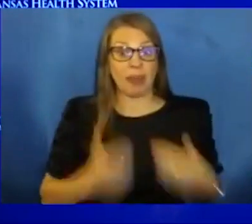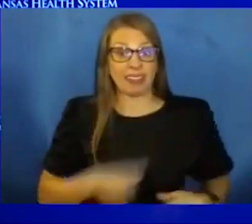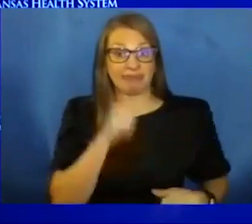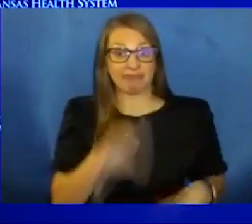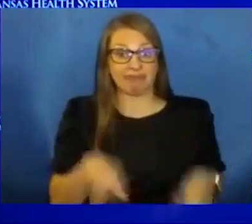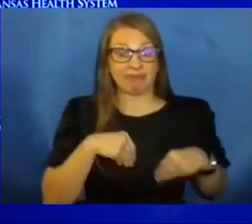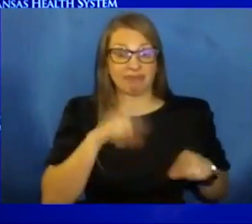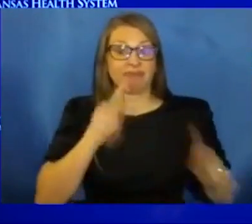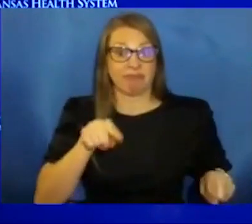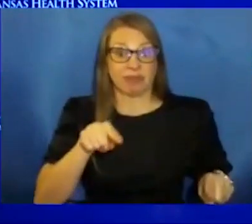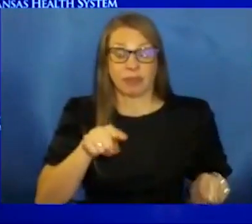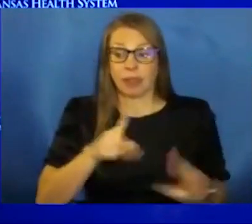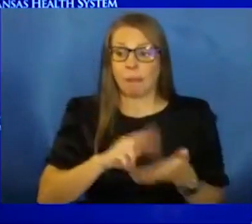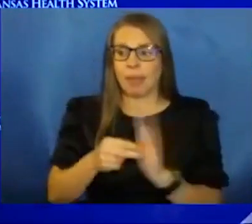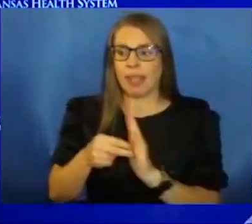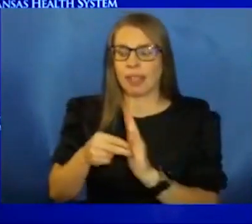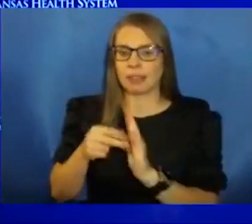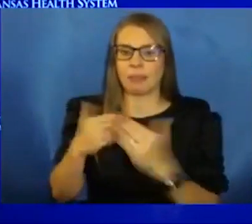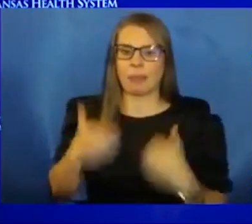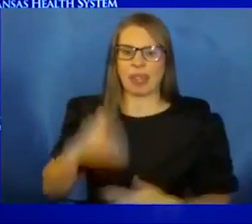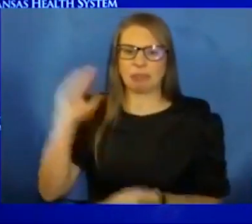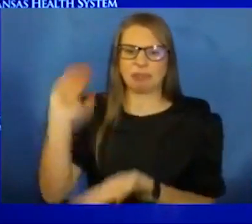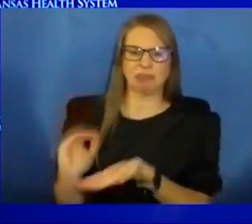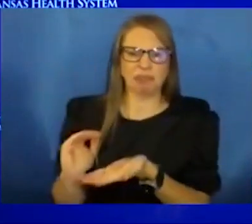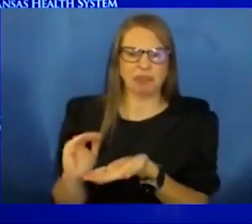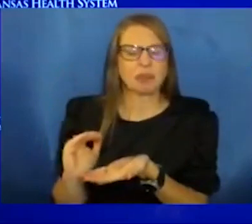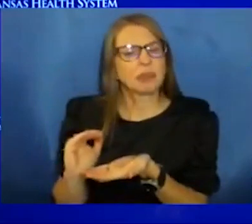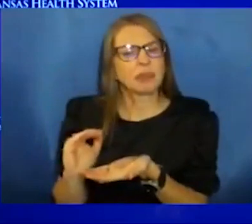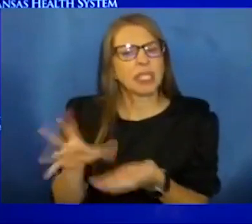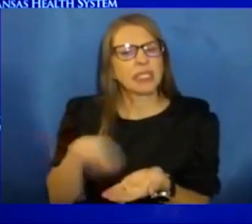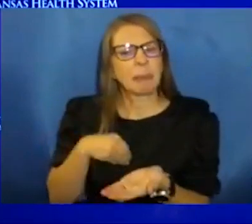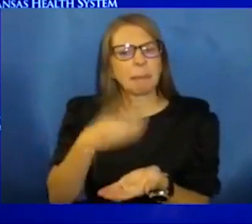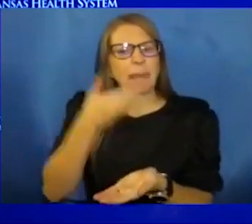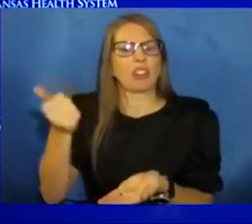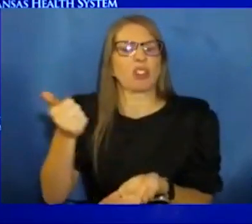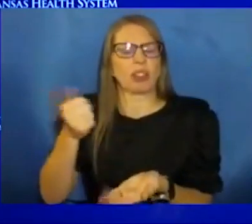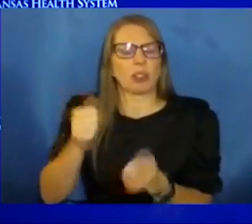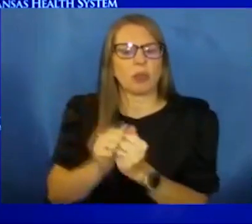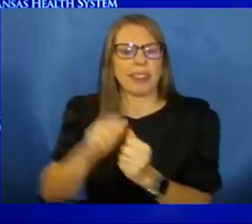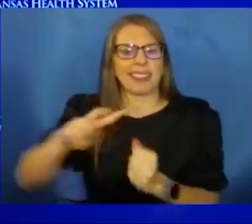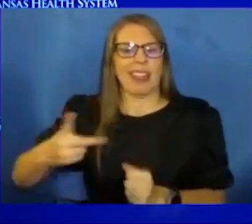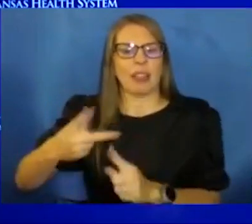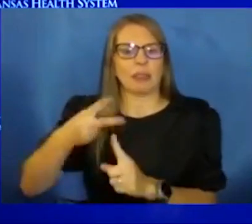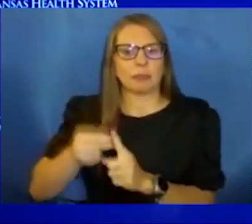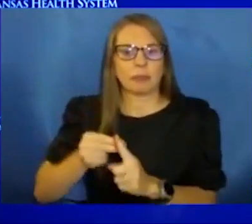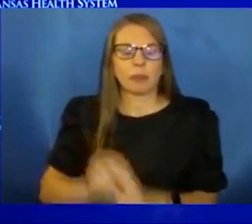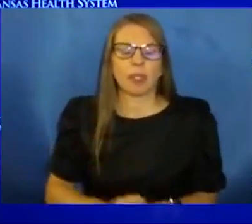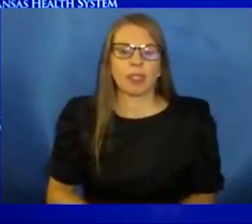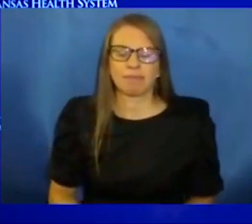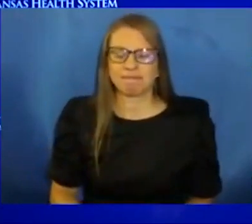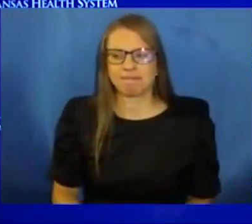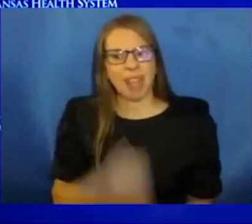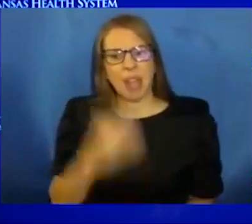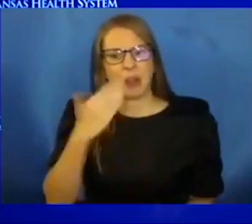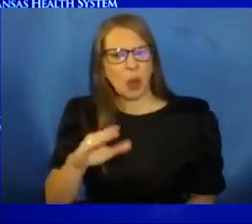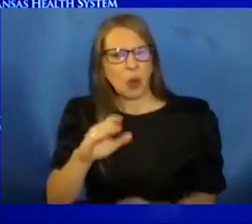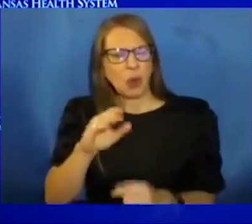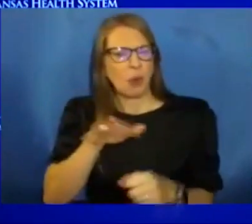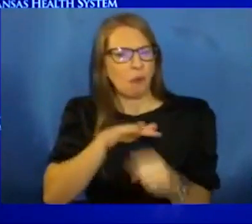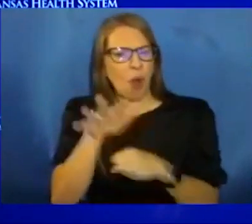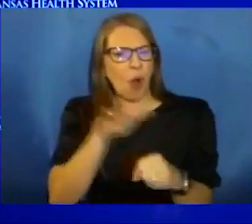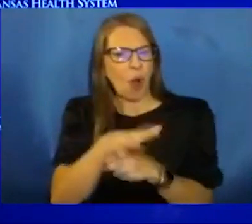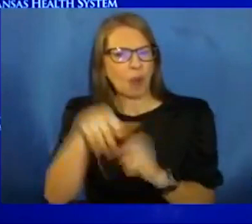first dose. In speaking with our allergists and in looking at published reports about people who did get second doses, even after a reaction